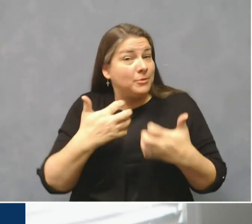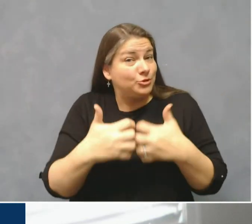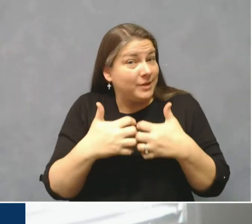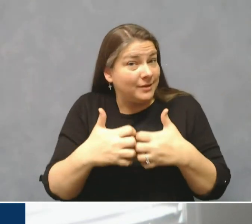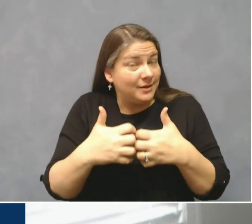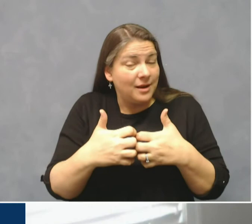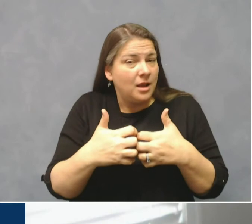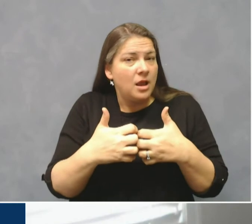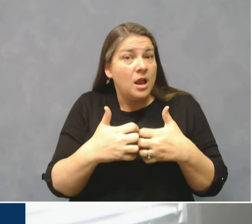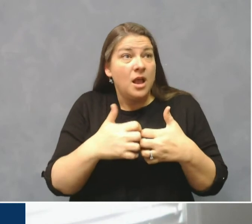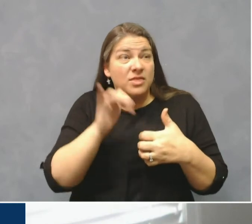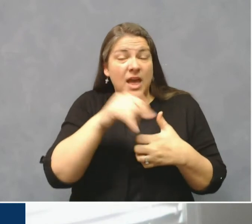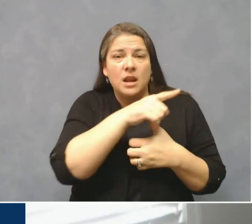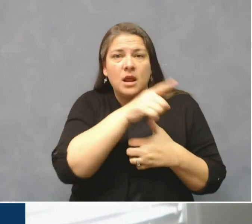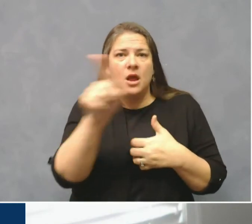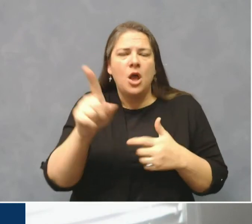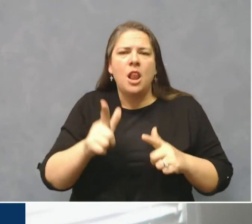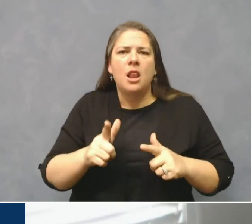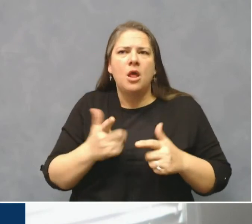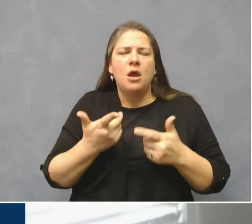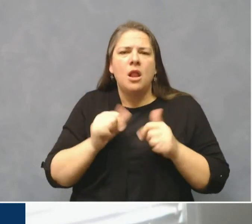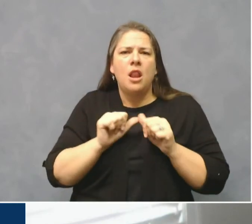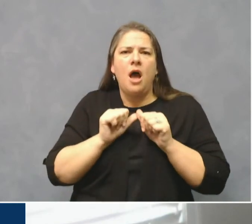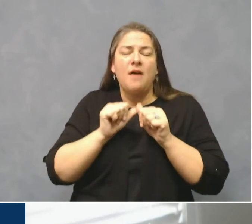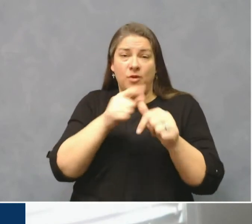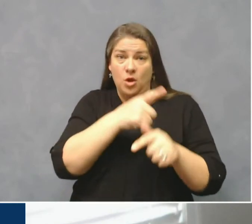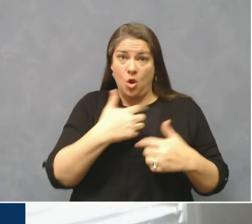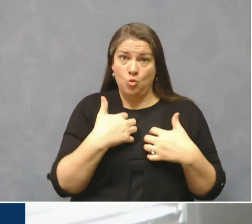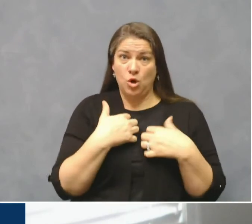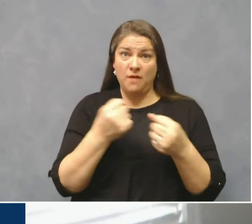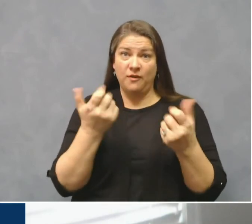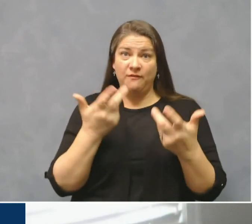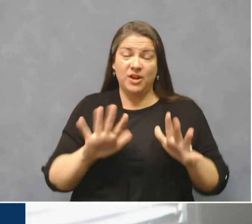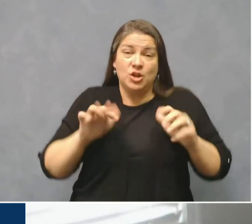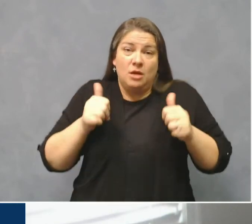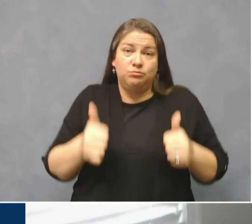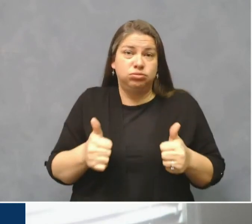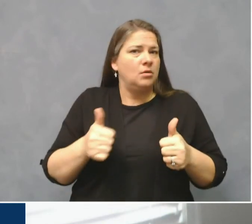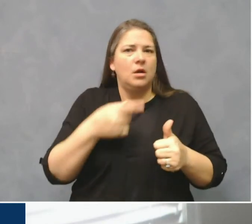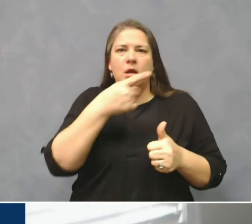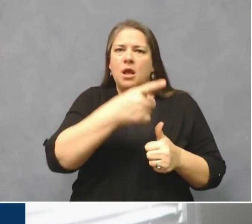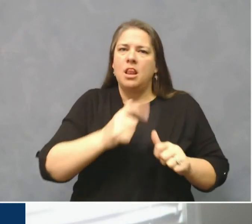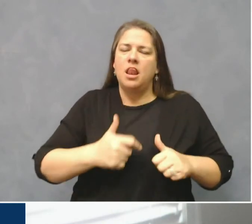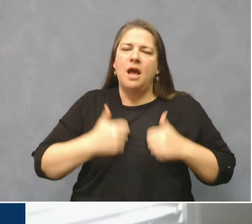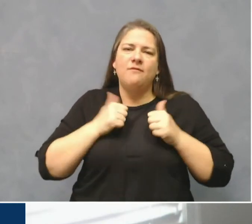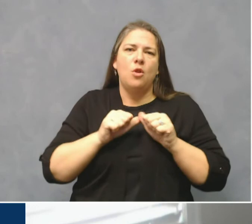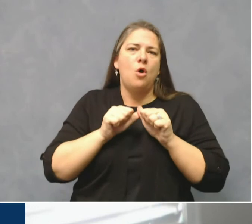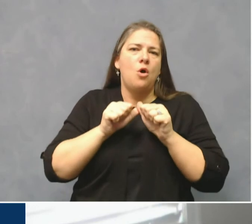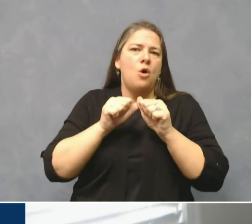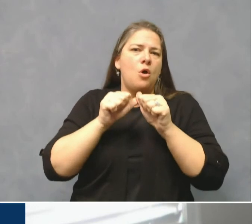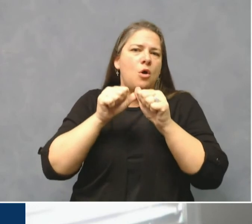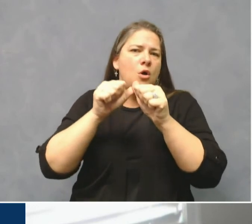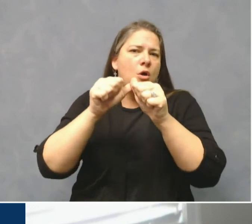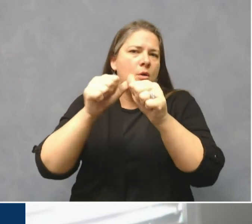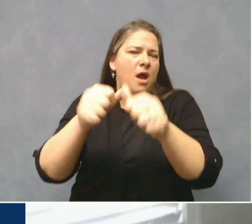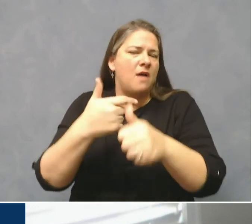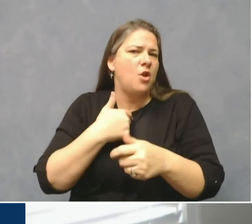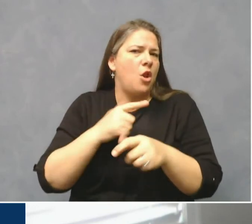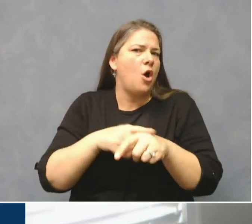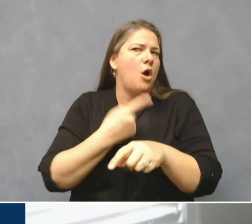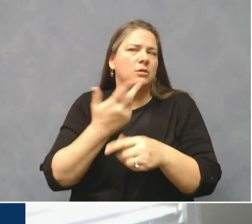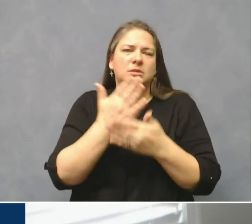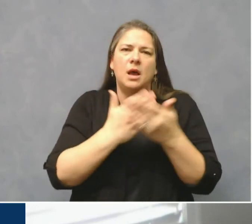effects for folks. It's not just a quick recovery after you've been on a ventilator for a few days or a week. And then, of course, a subset of